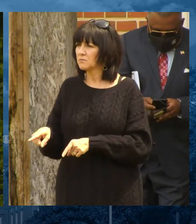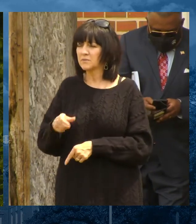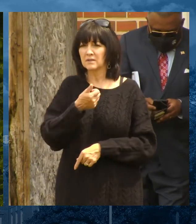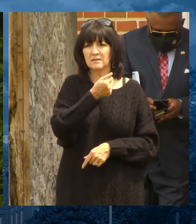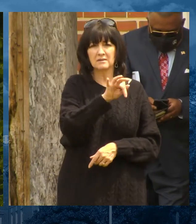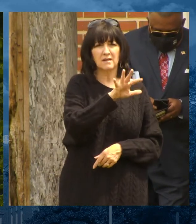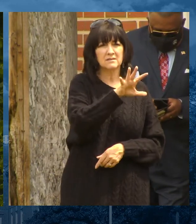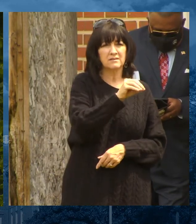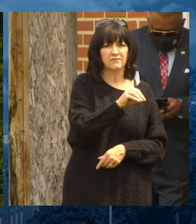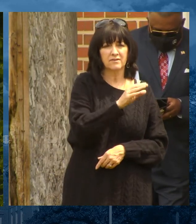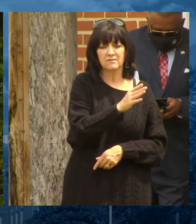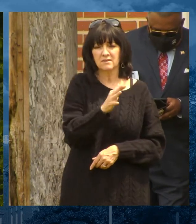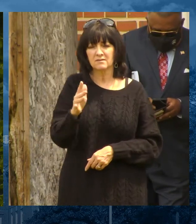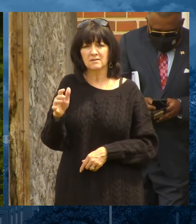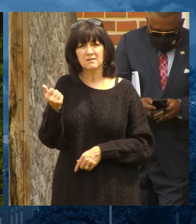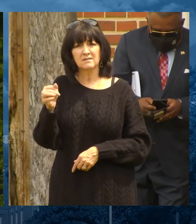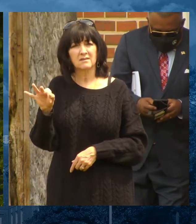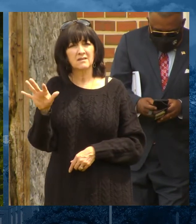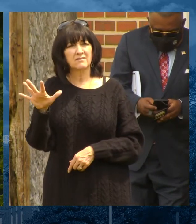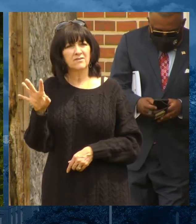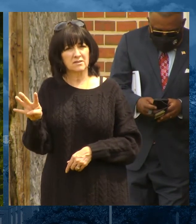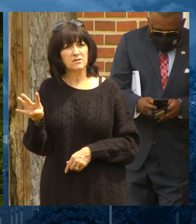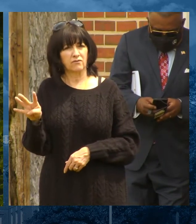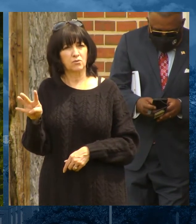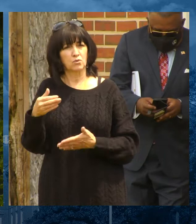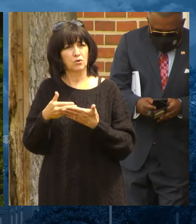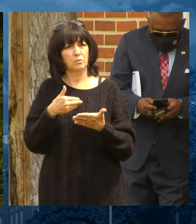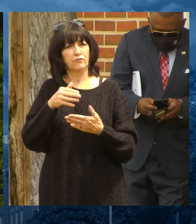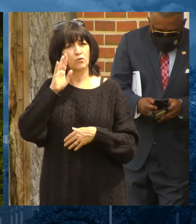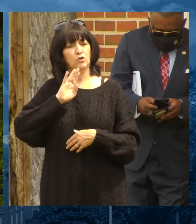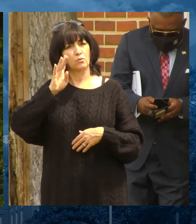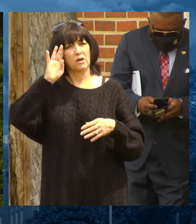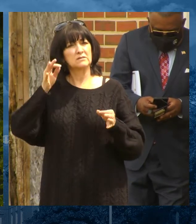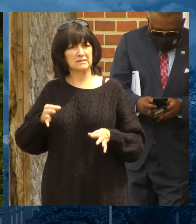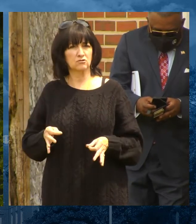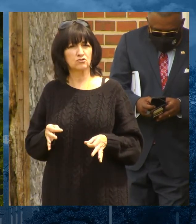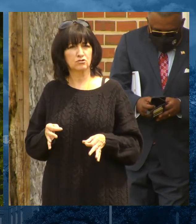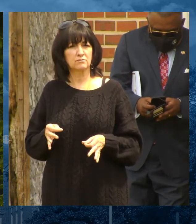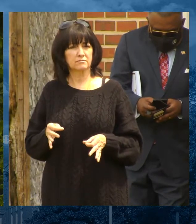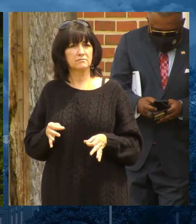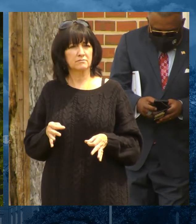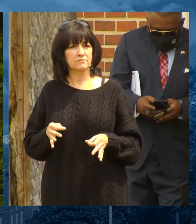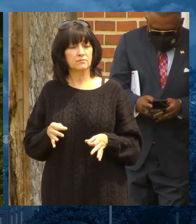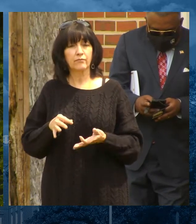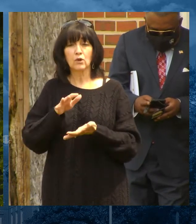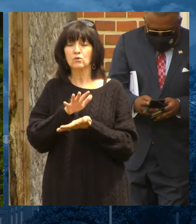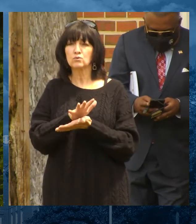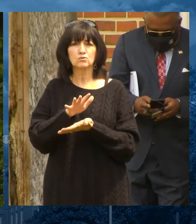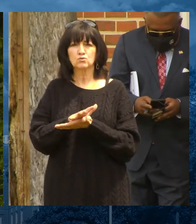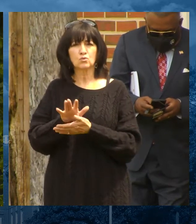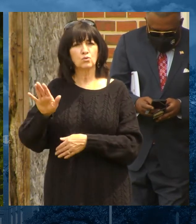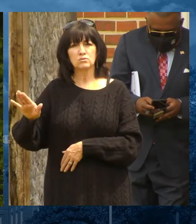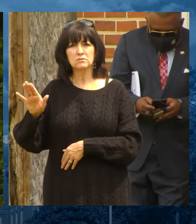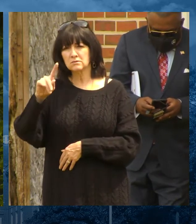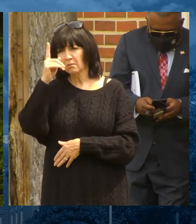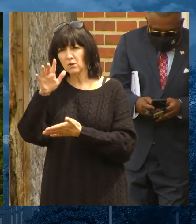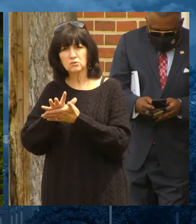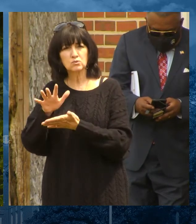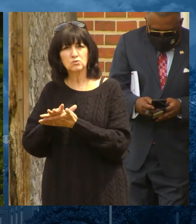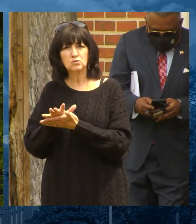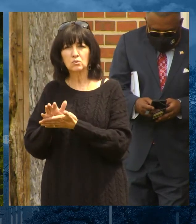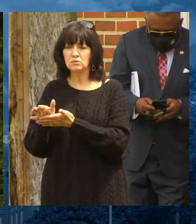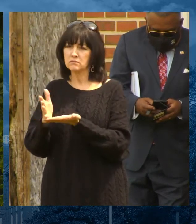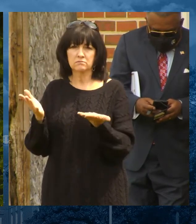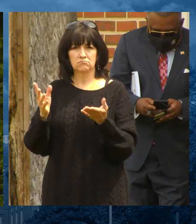1950 and 1954, before the Brown decision. The schools were dramatically inferior. It was as plain as the nose